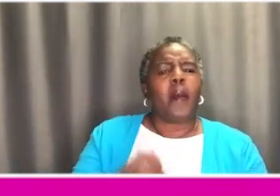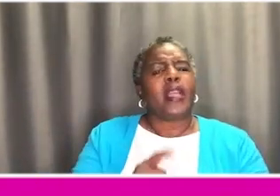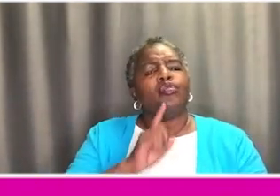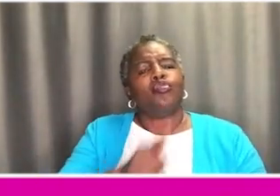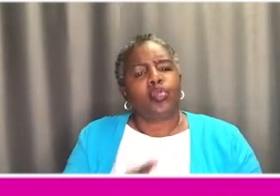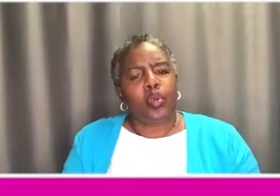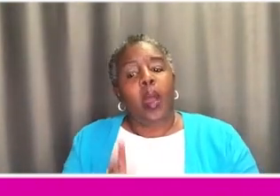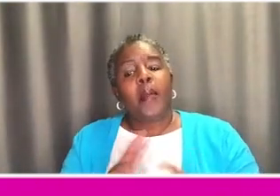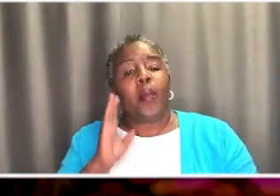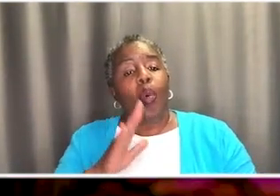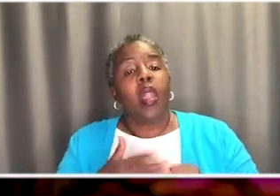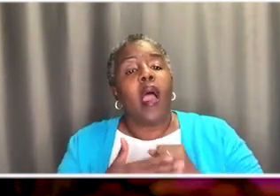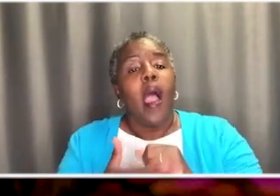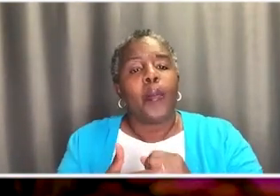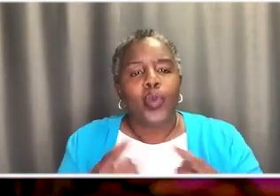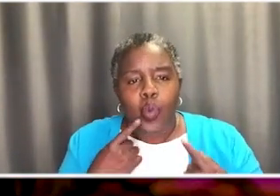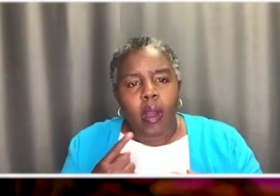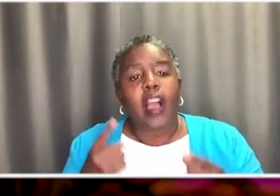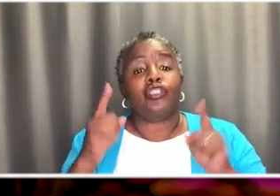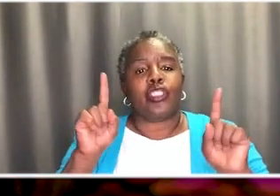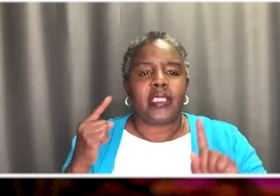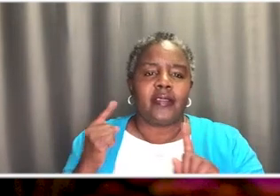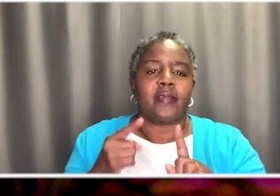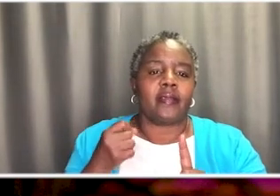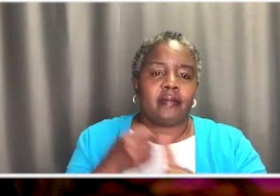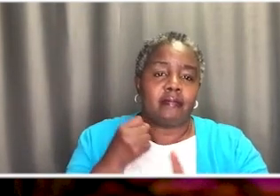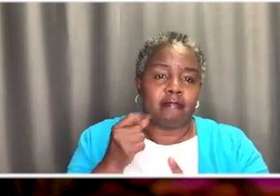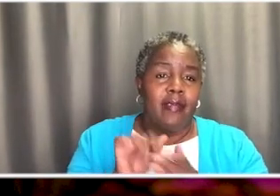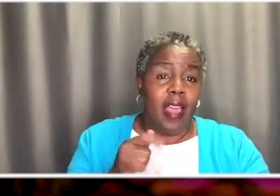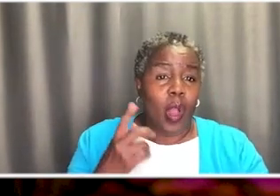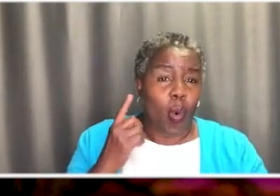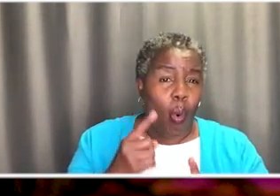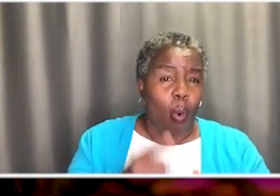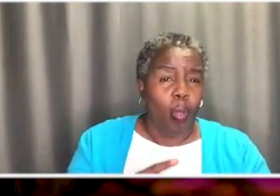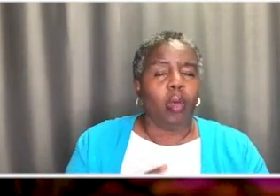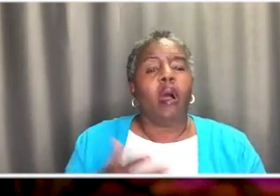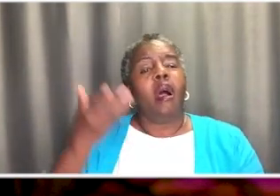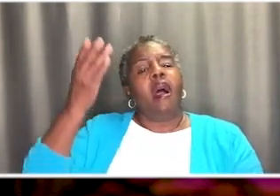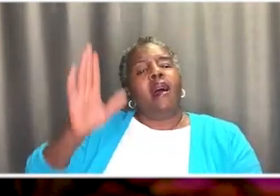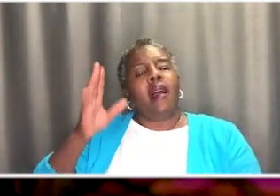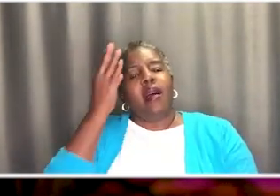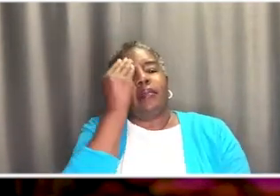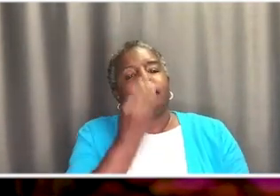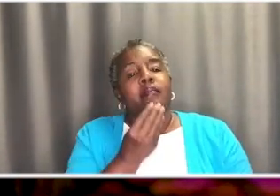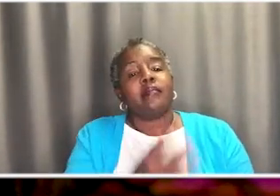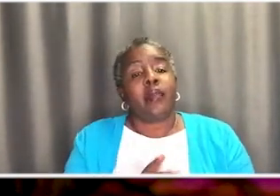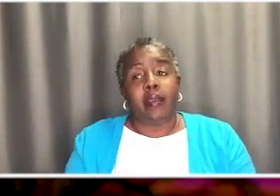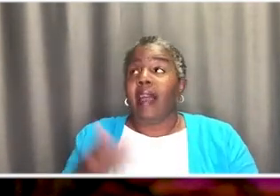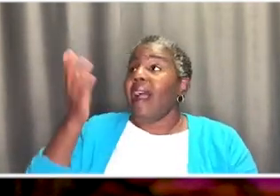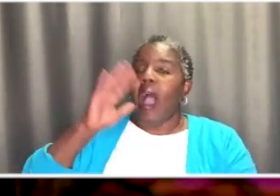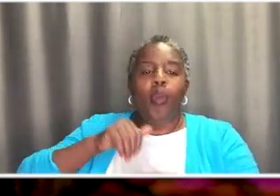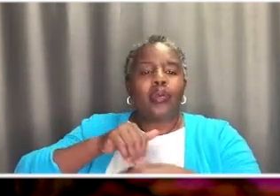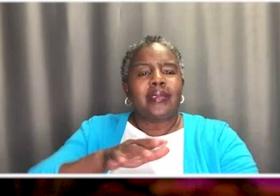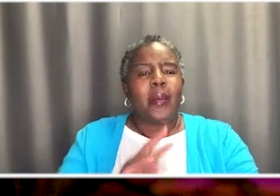people help you achieve your goal. God is saying that God will send them your way